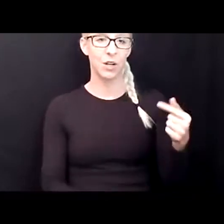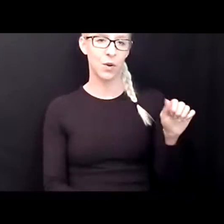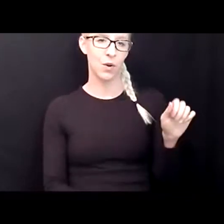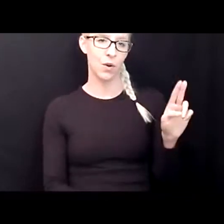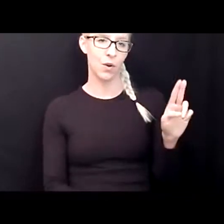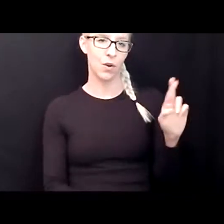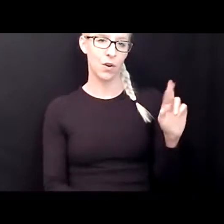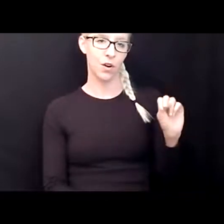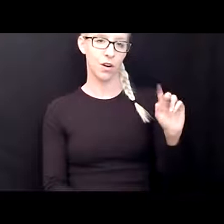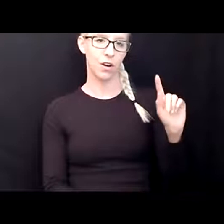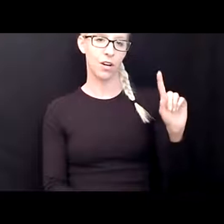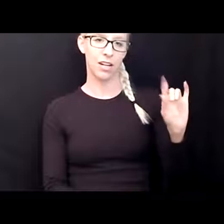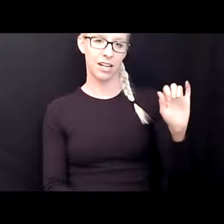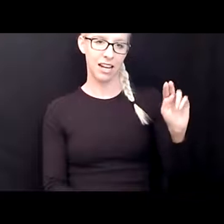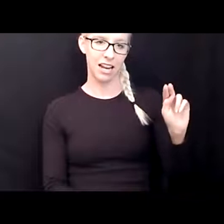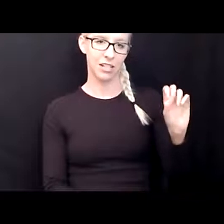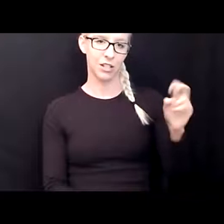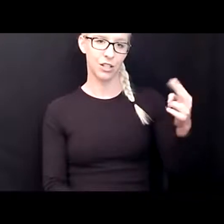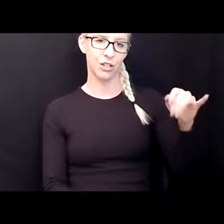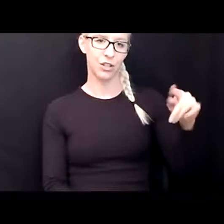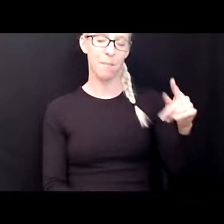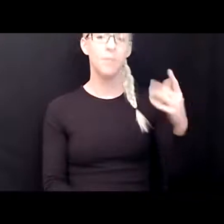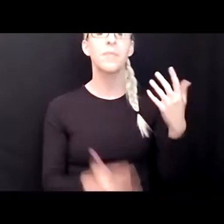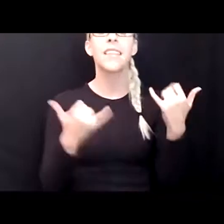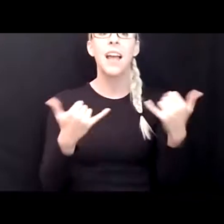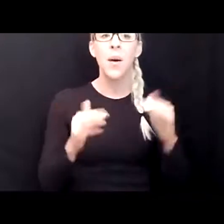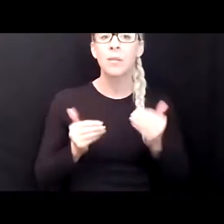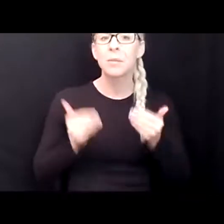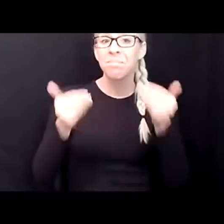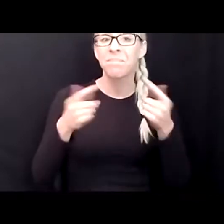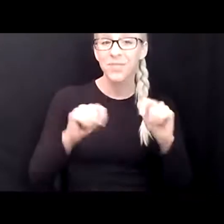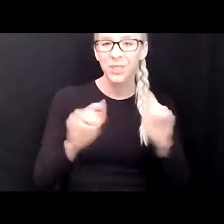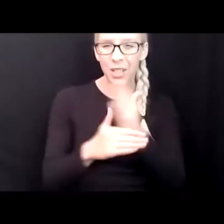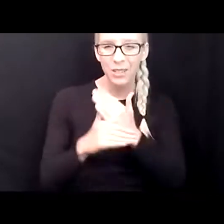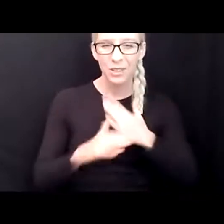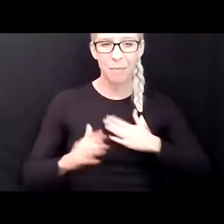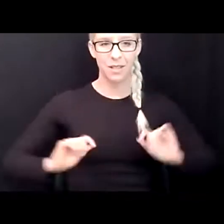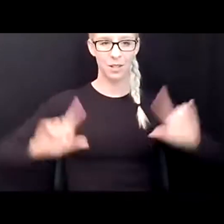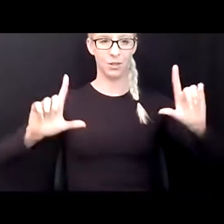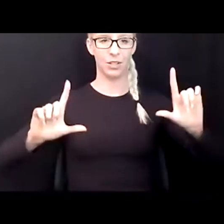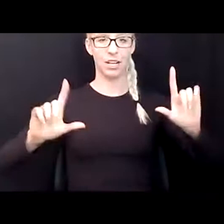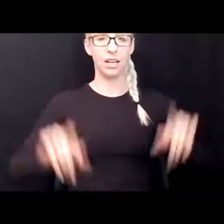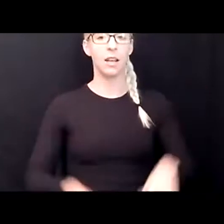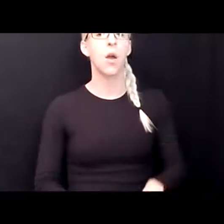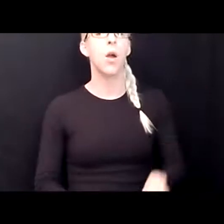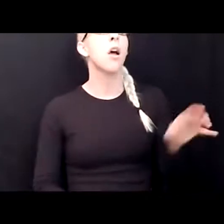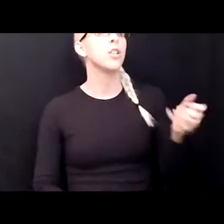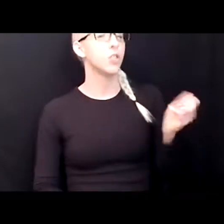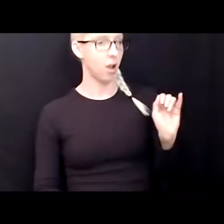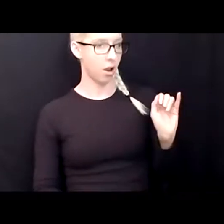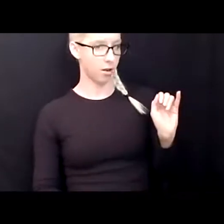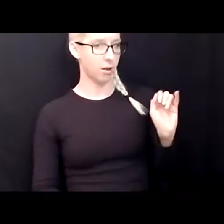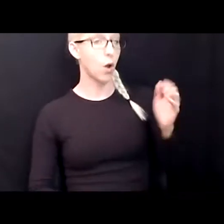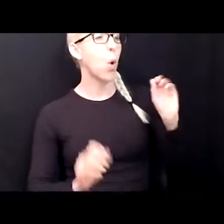to try to share my screen. We'll see if that'll work. Okay. And while we're doing that, we do have a quick poll that we're going to ask